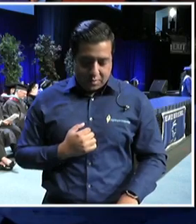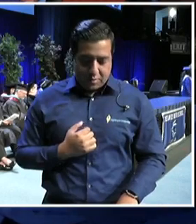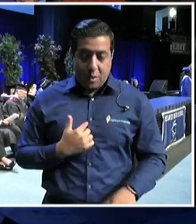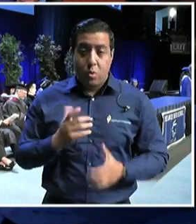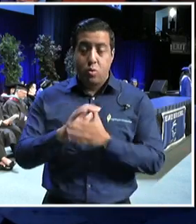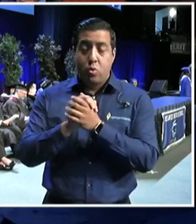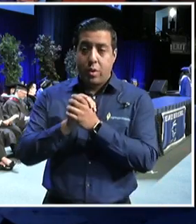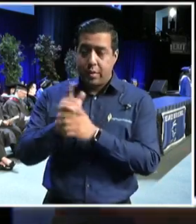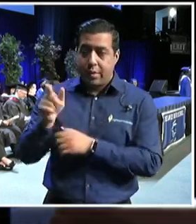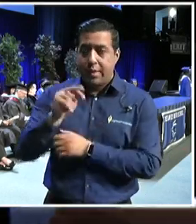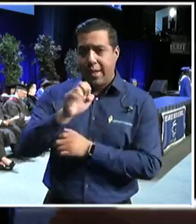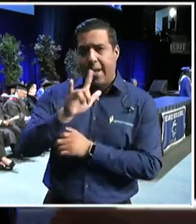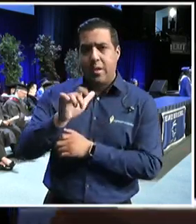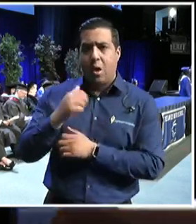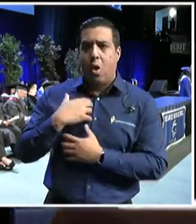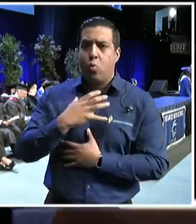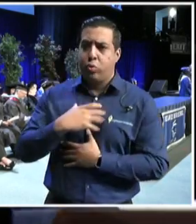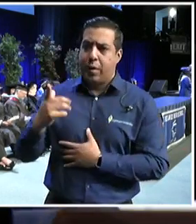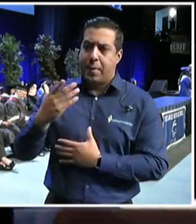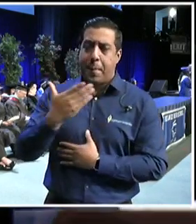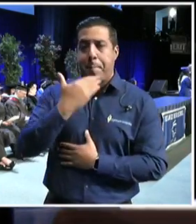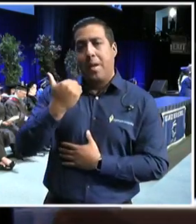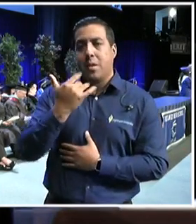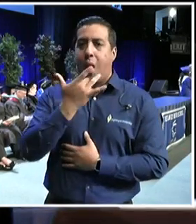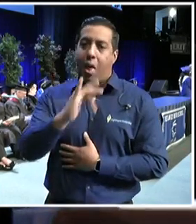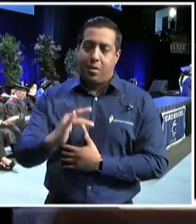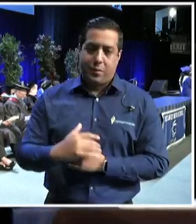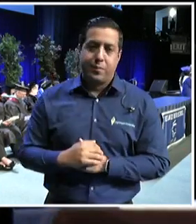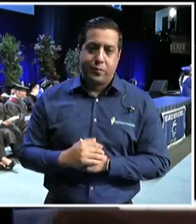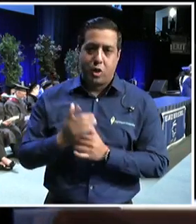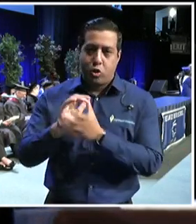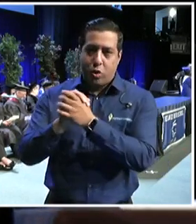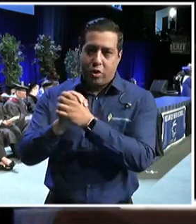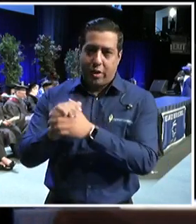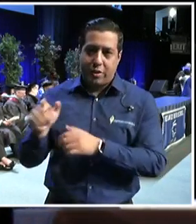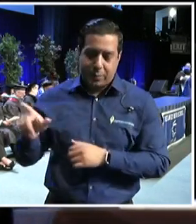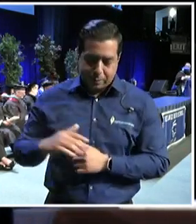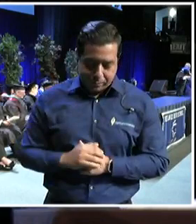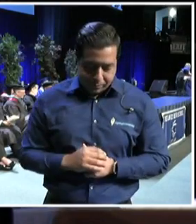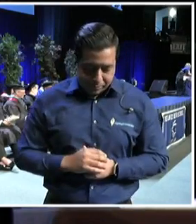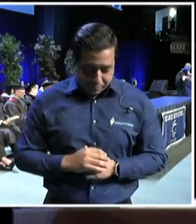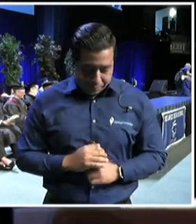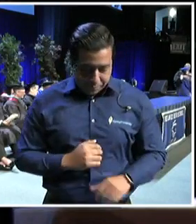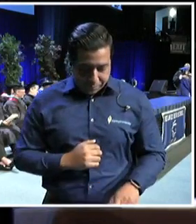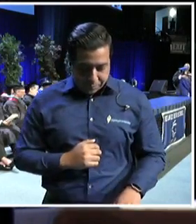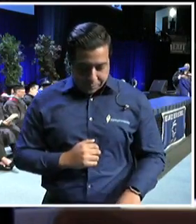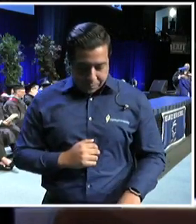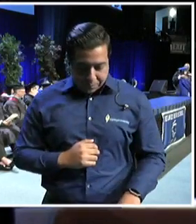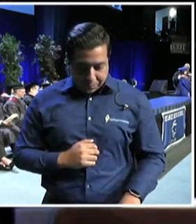Congratulations, Nally, and I wish you the best of luck. Thank you. Congratulations, baby.